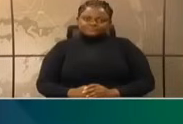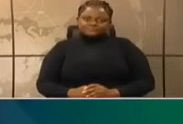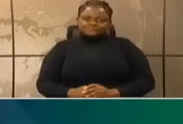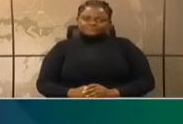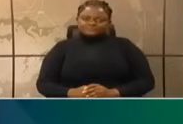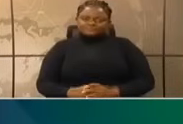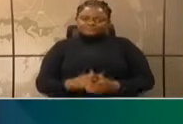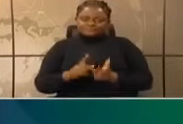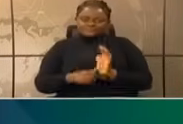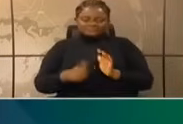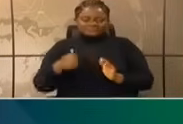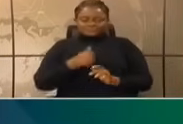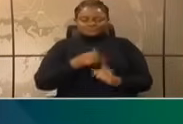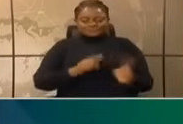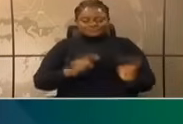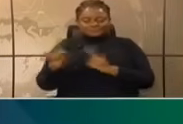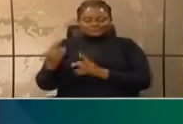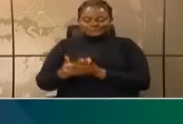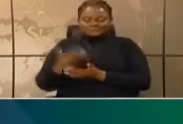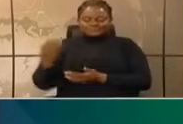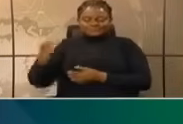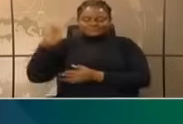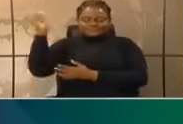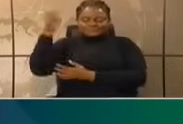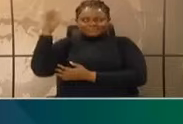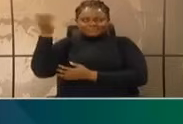Na ya kwoto ambulance.